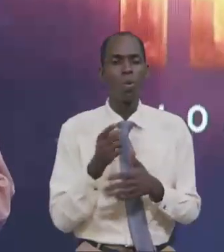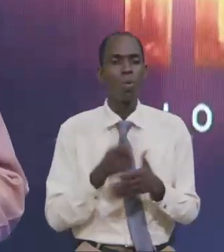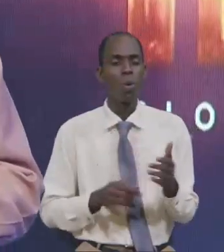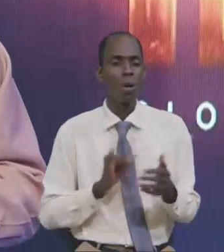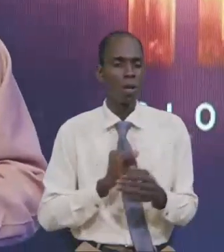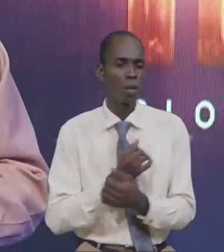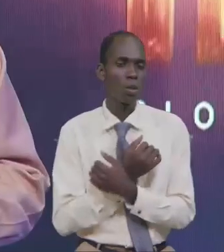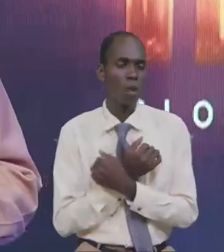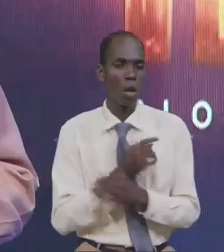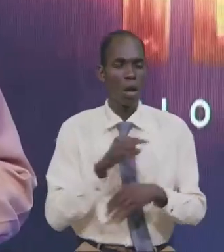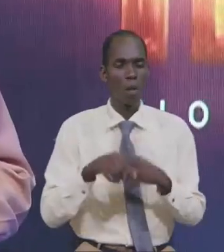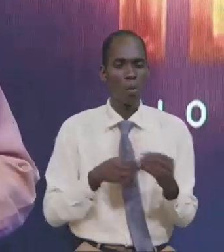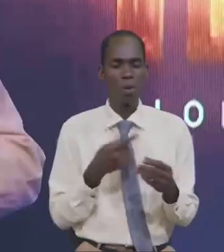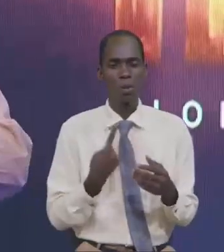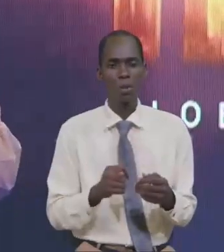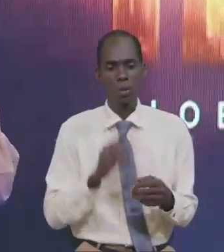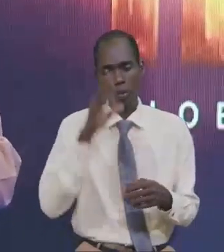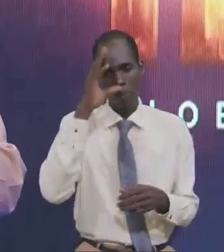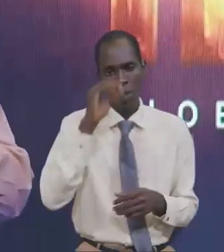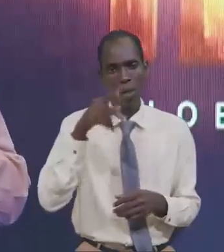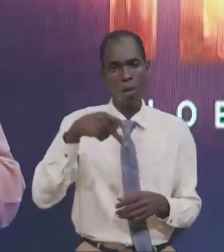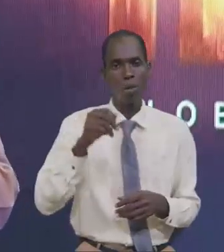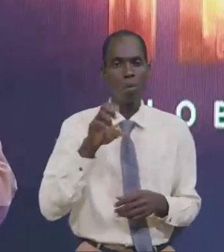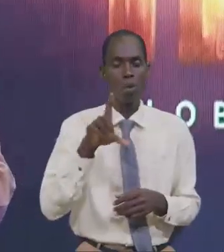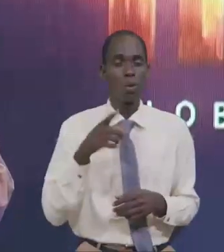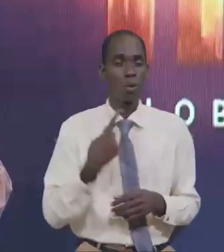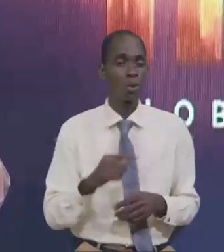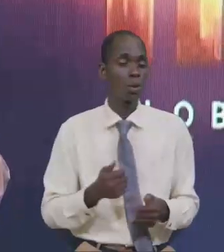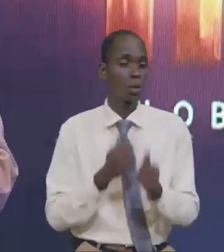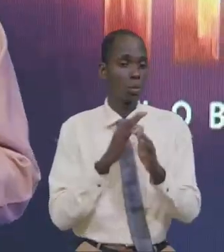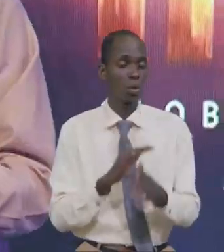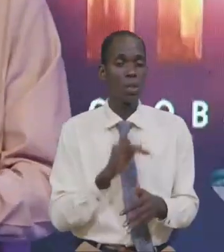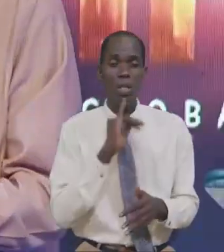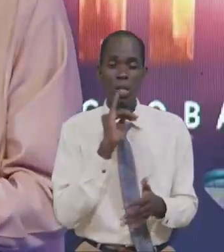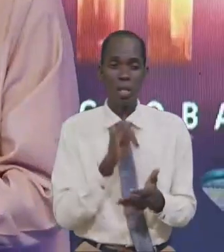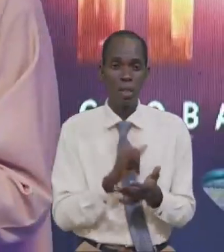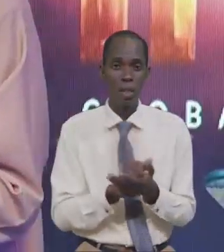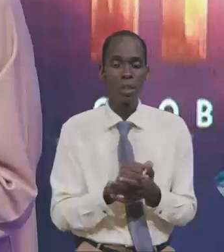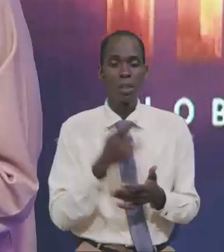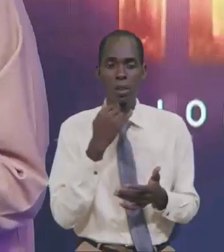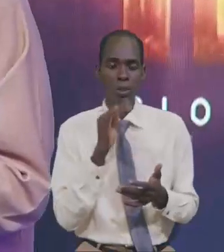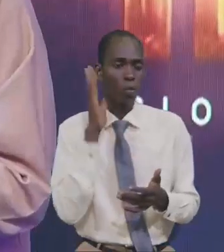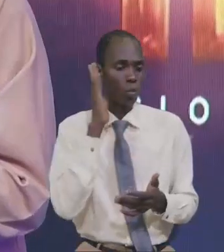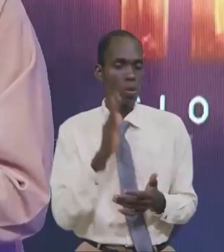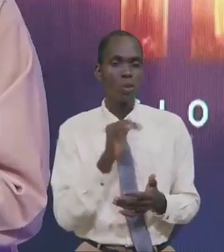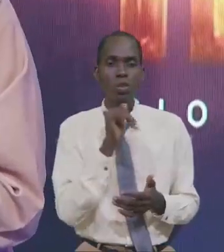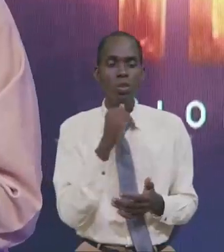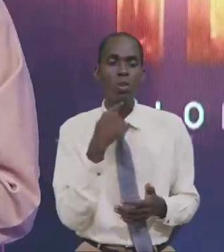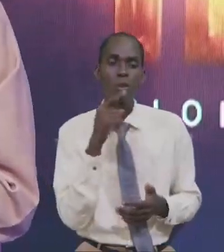as I say, but don't do as I do. He himself said,